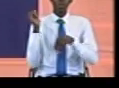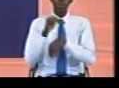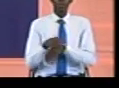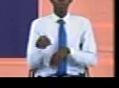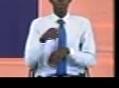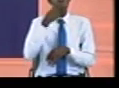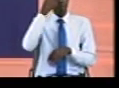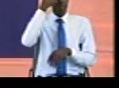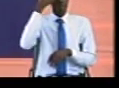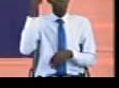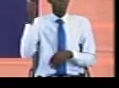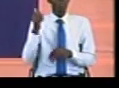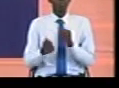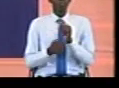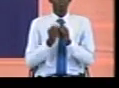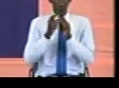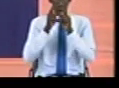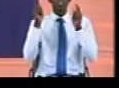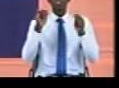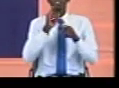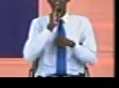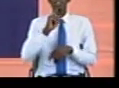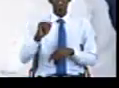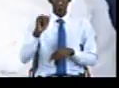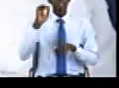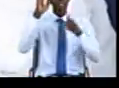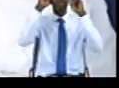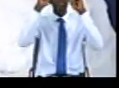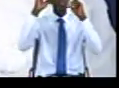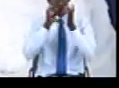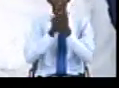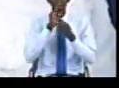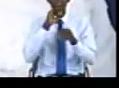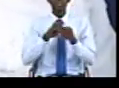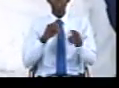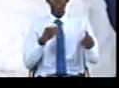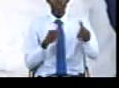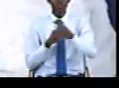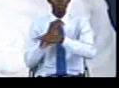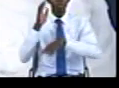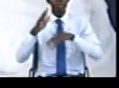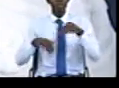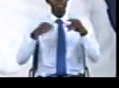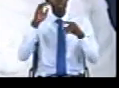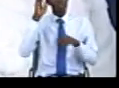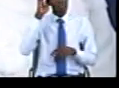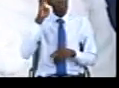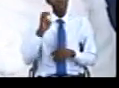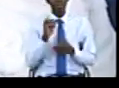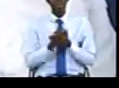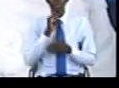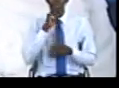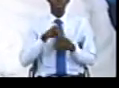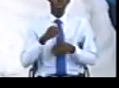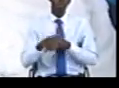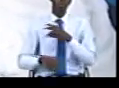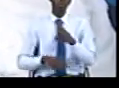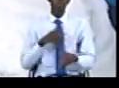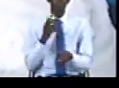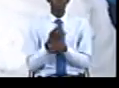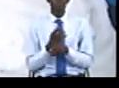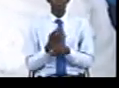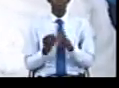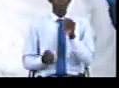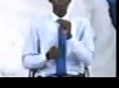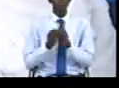greater is he that is in you than he that is in the world. Greater is